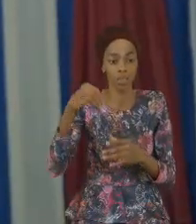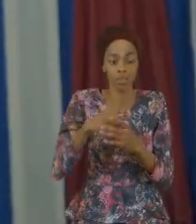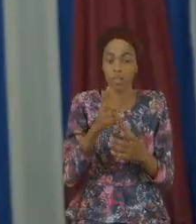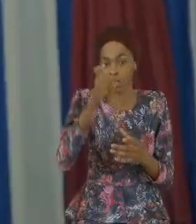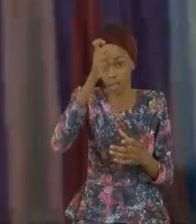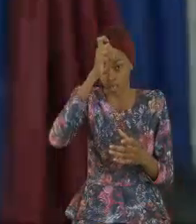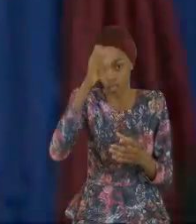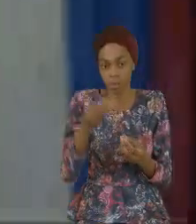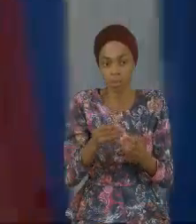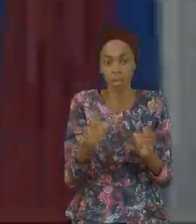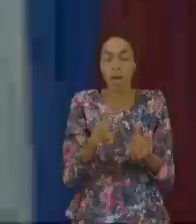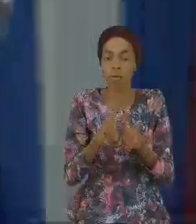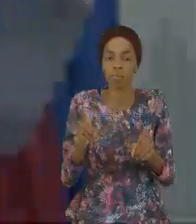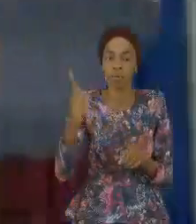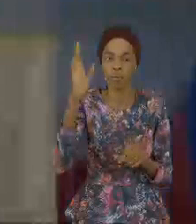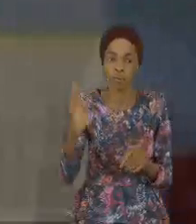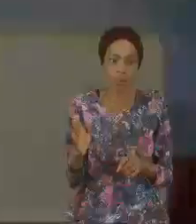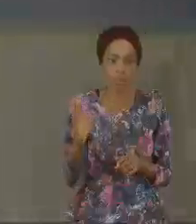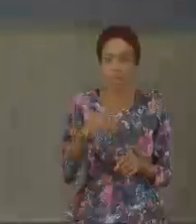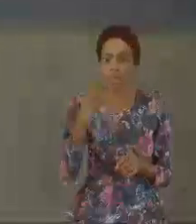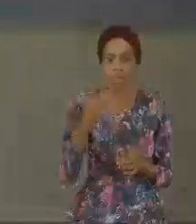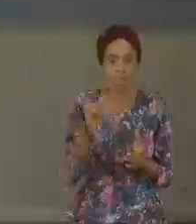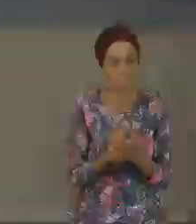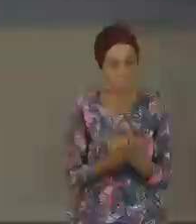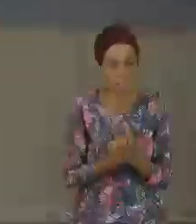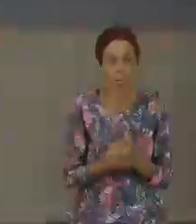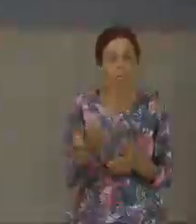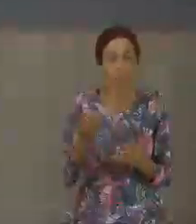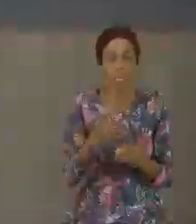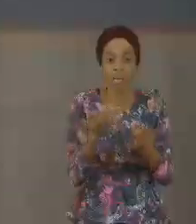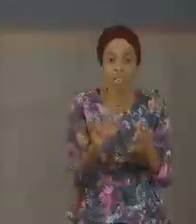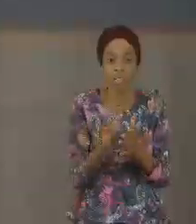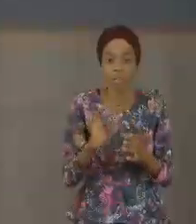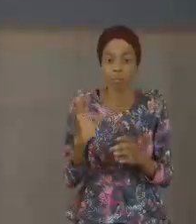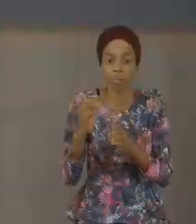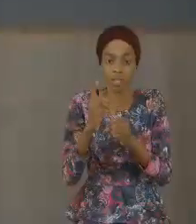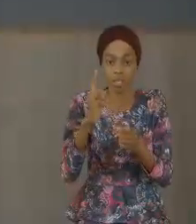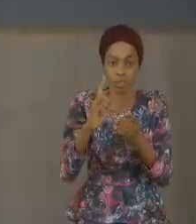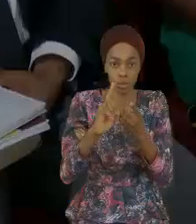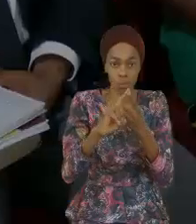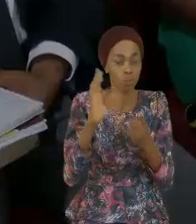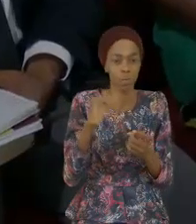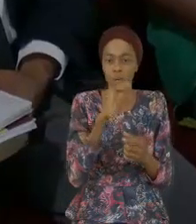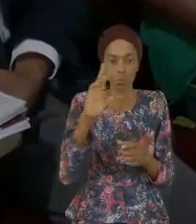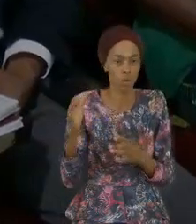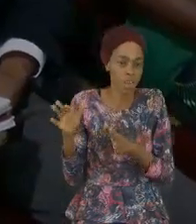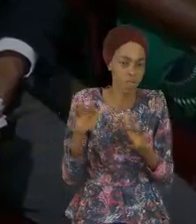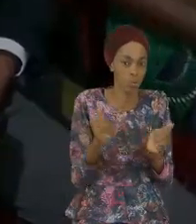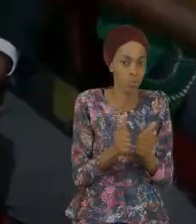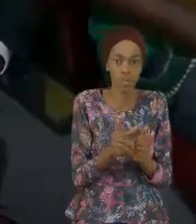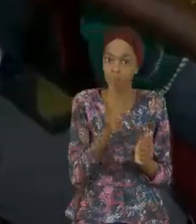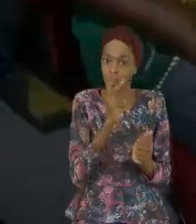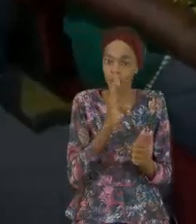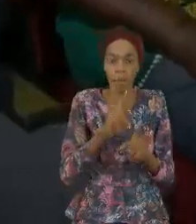to will not just be overflowing with water, it'll be overflowing with milk and honey. Amen.